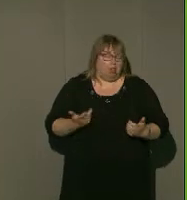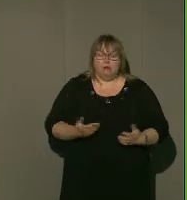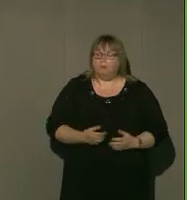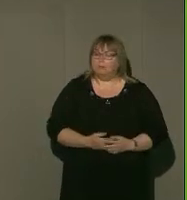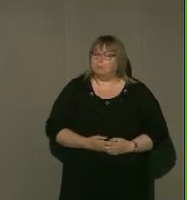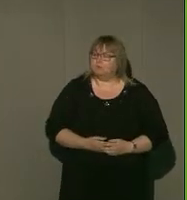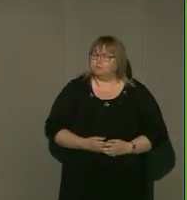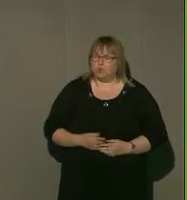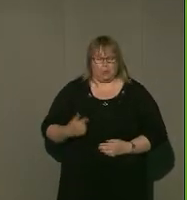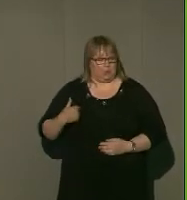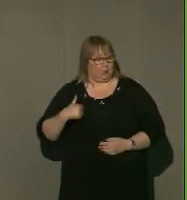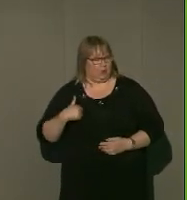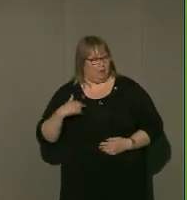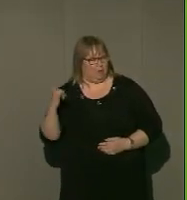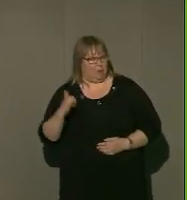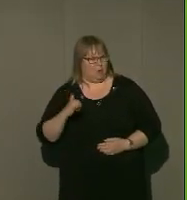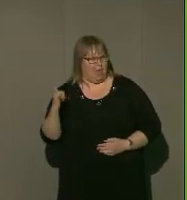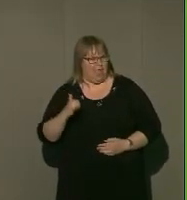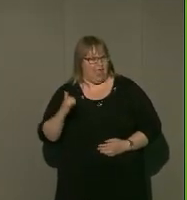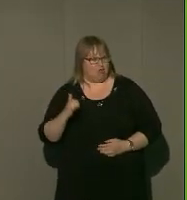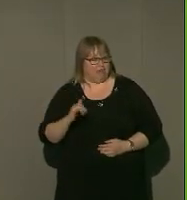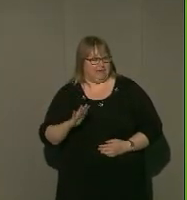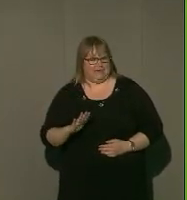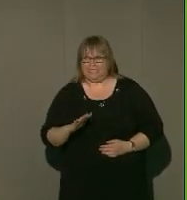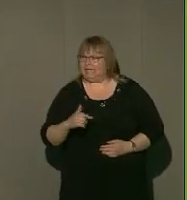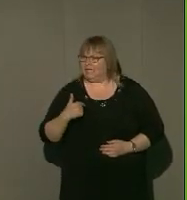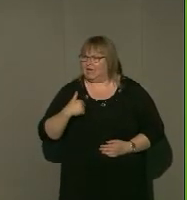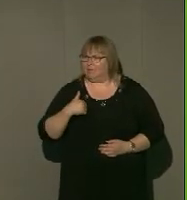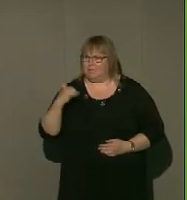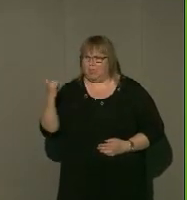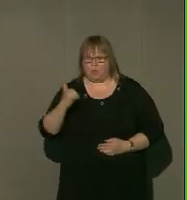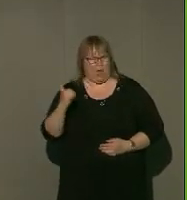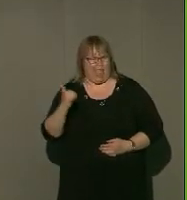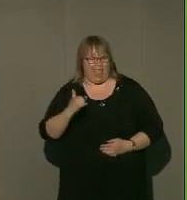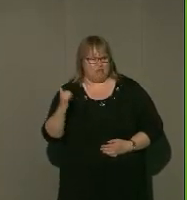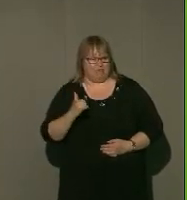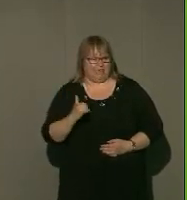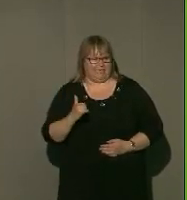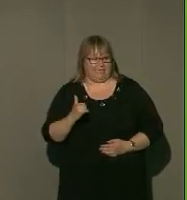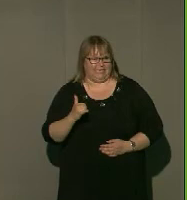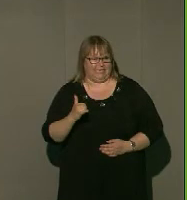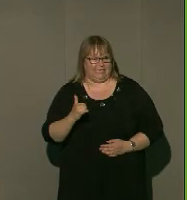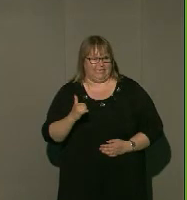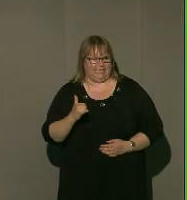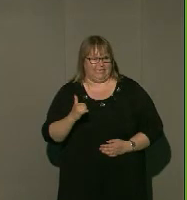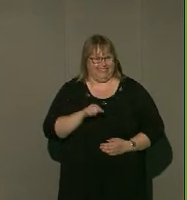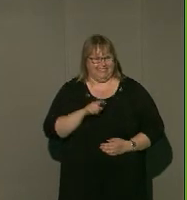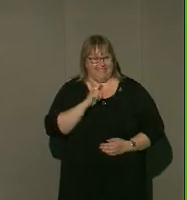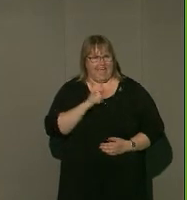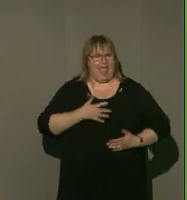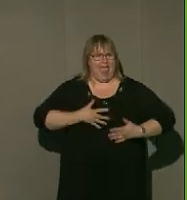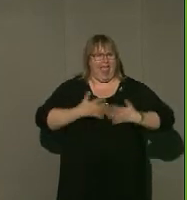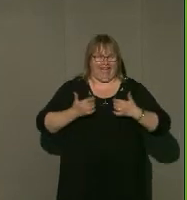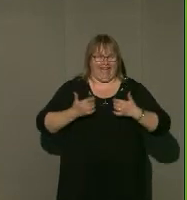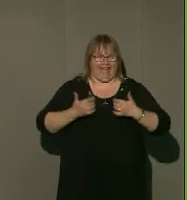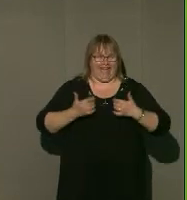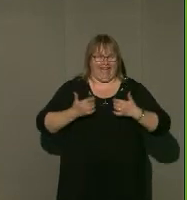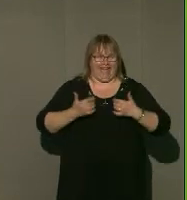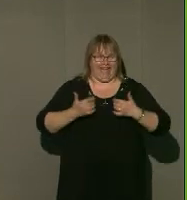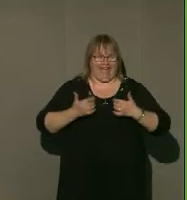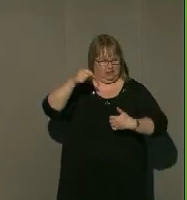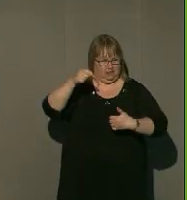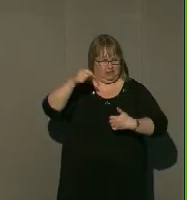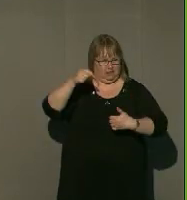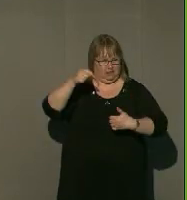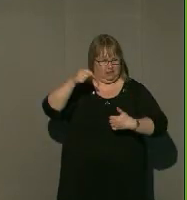bit wary. Is this working? I'm a bit wary of a blank cheque. That sounds to me like a blank cheque. It needs to be